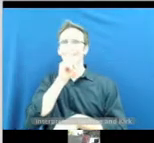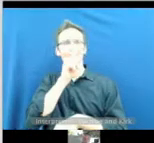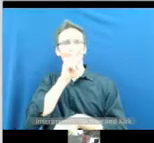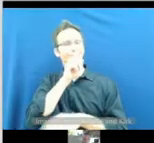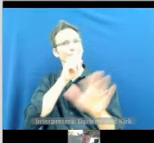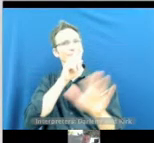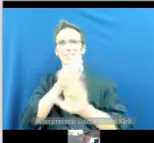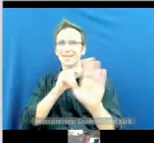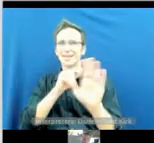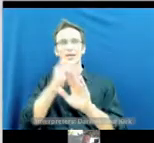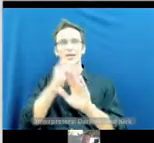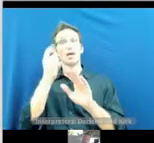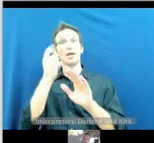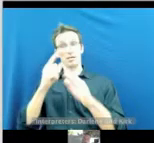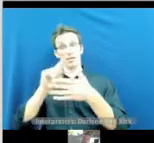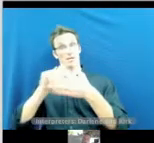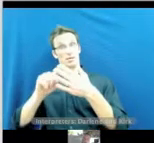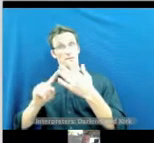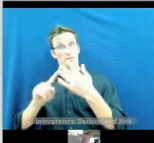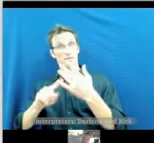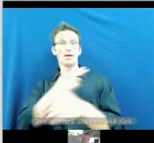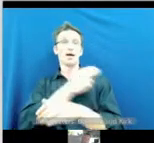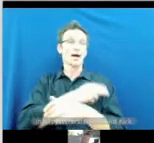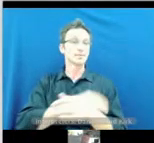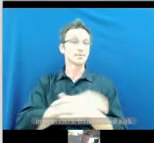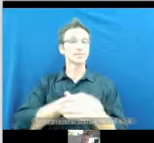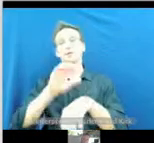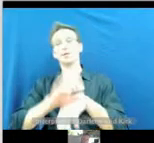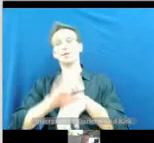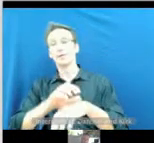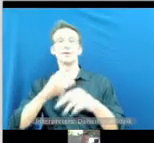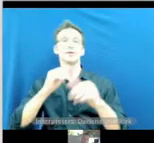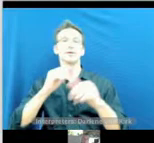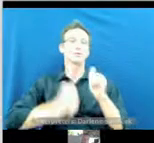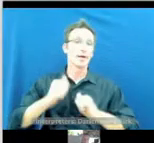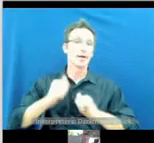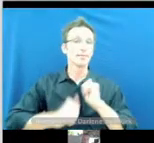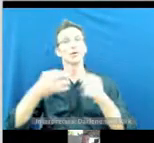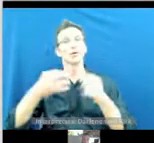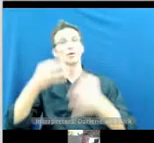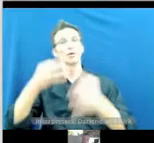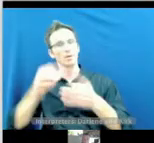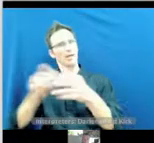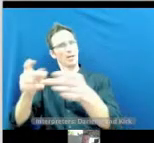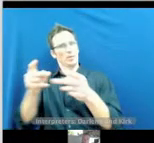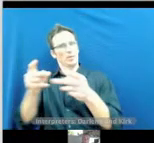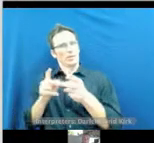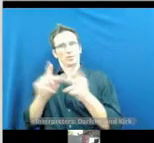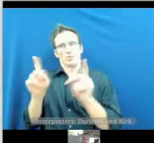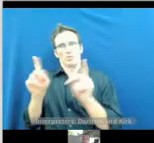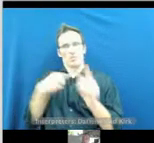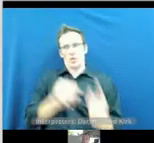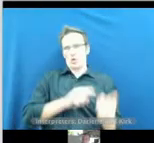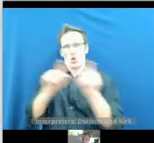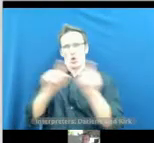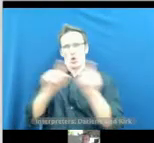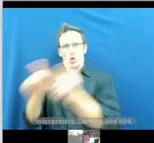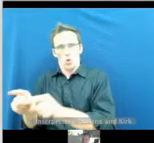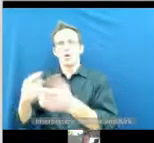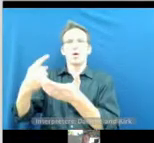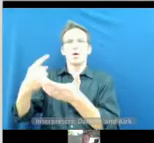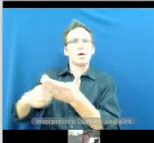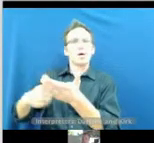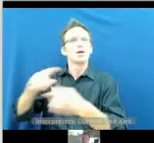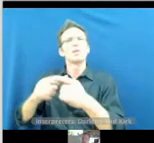actual locations where a particular type of content is being interpreted, specific type of